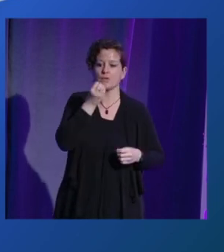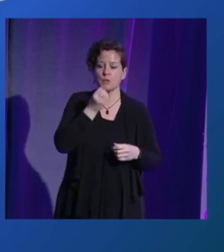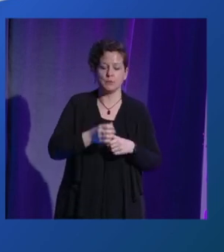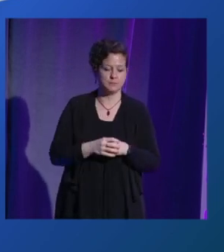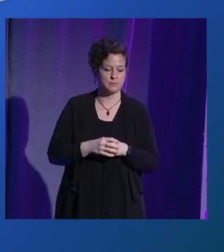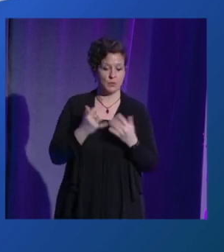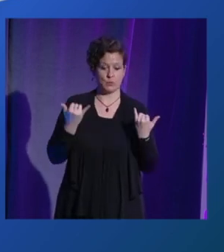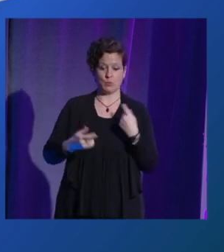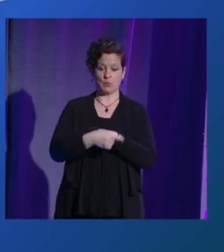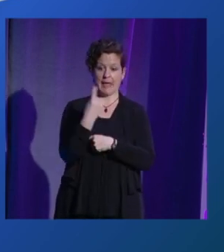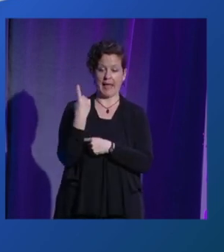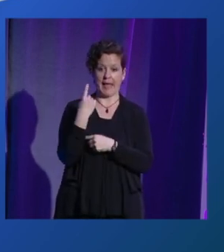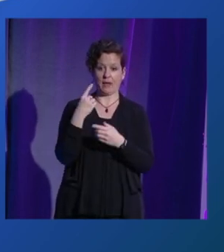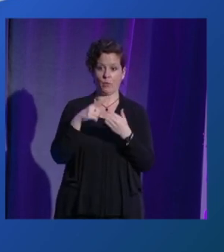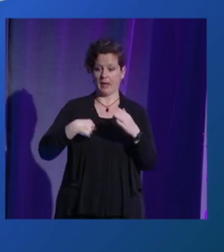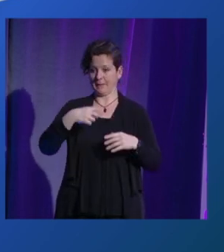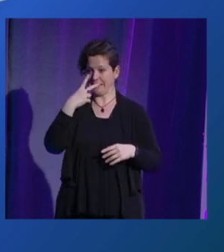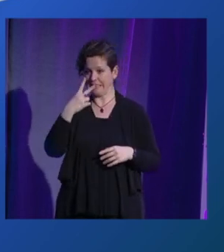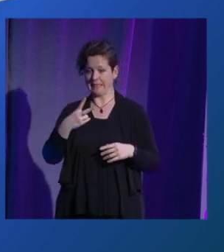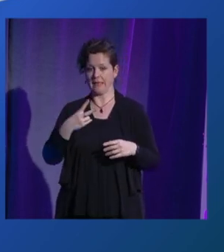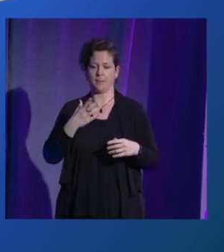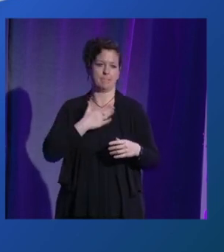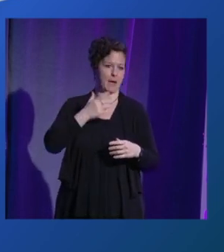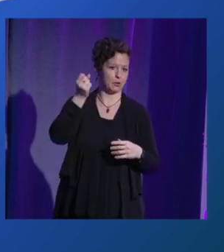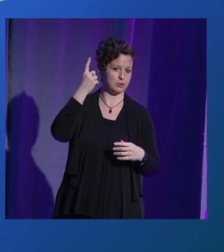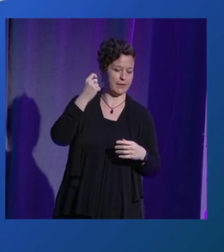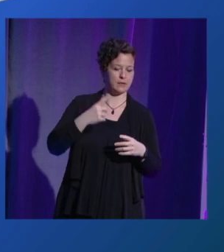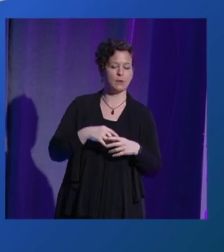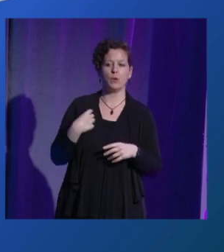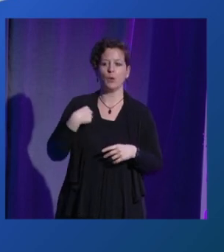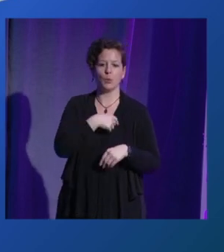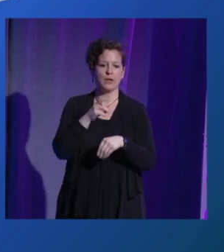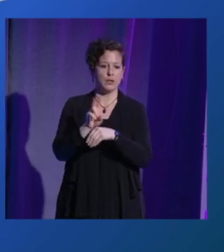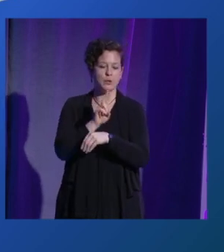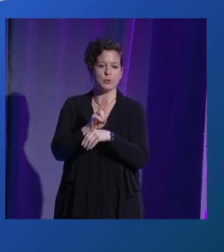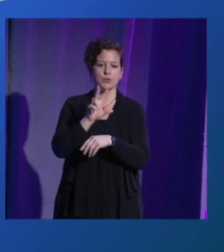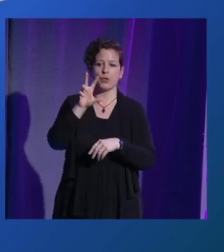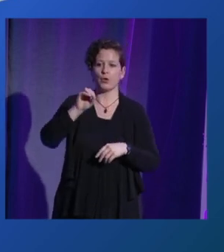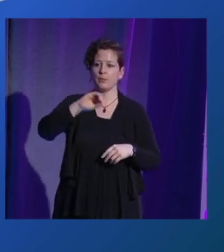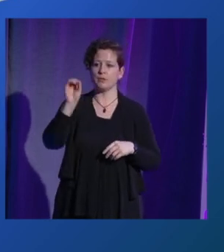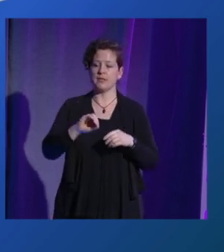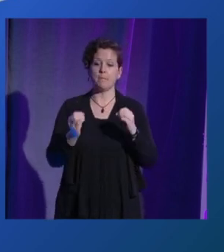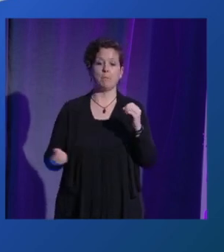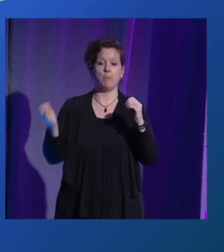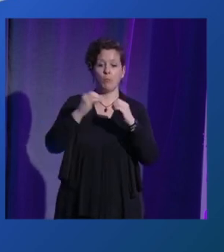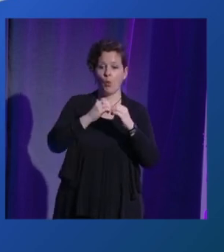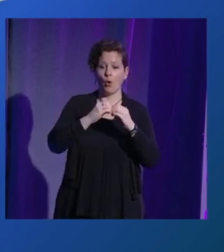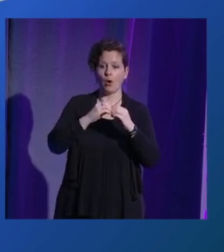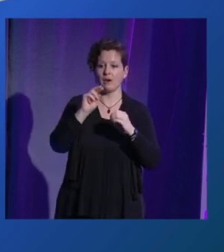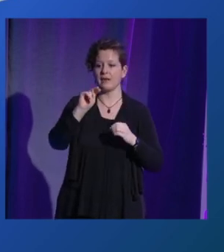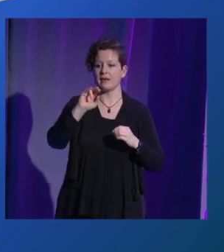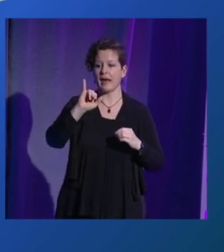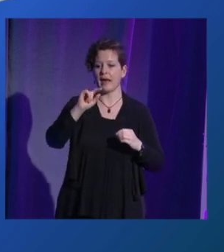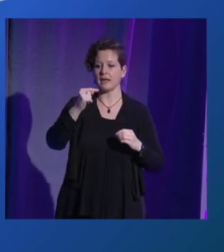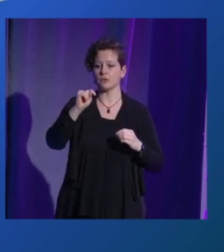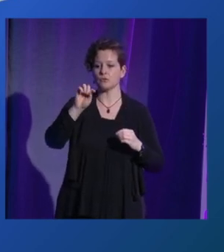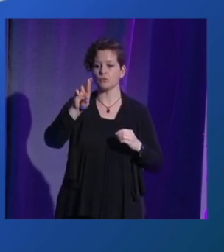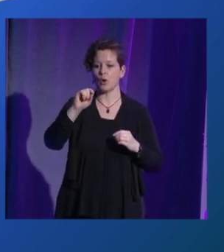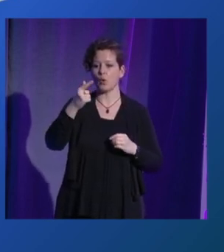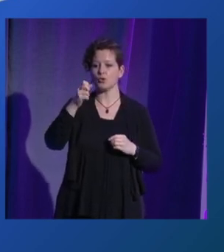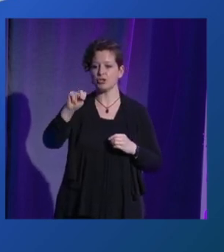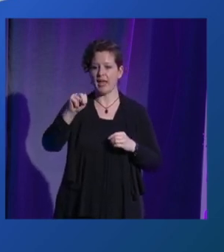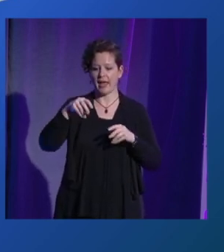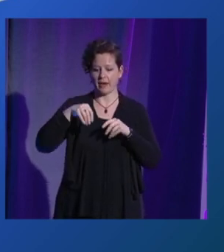practice uh this is my understanding uh we use 30% more nitrogen fertilizer and